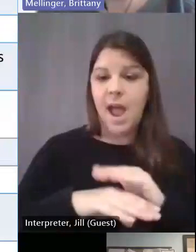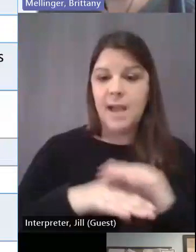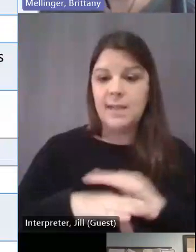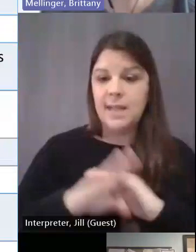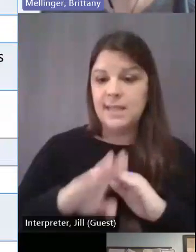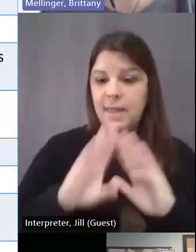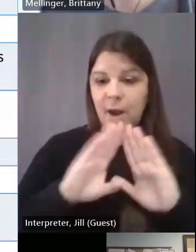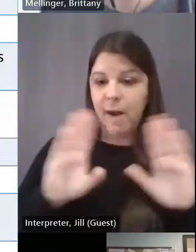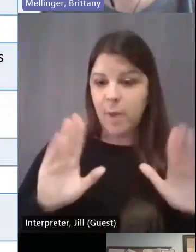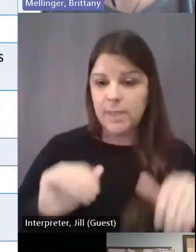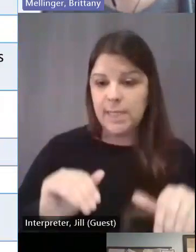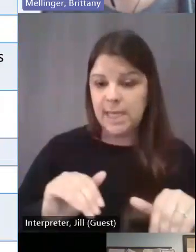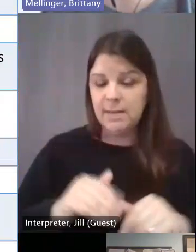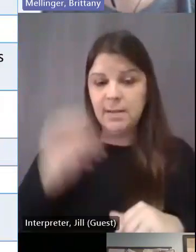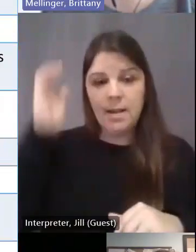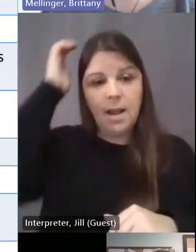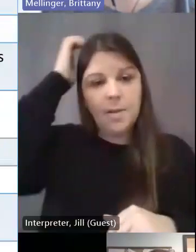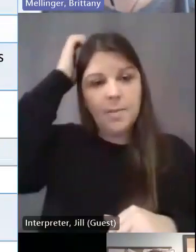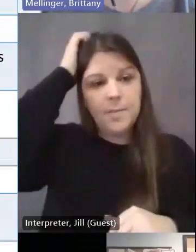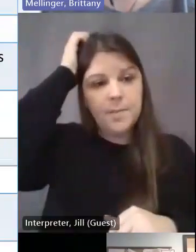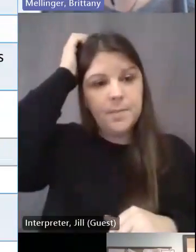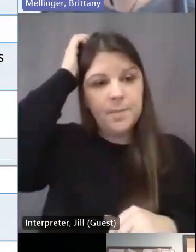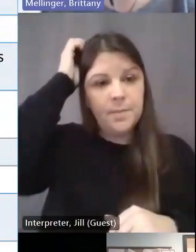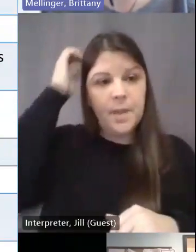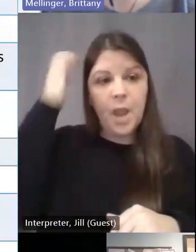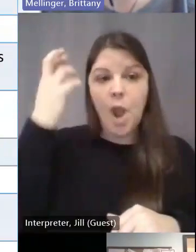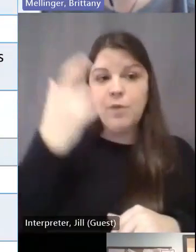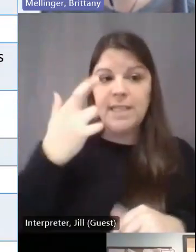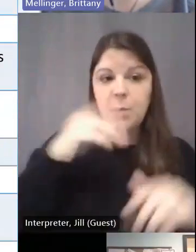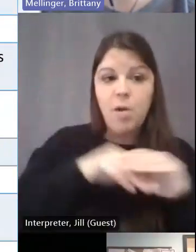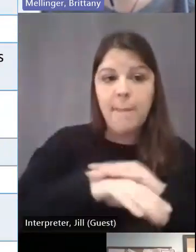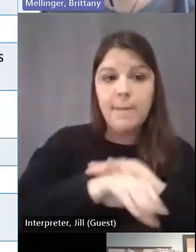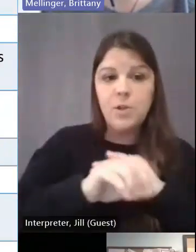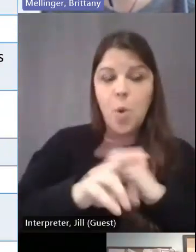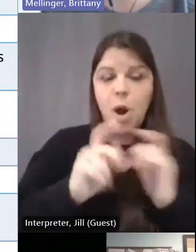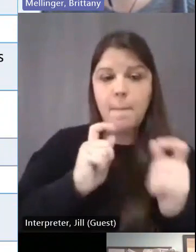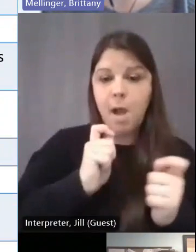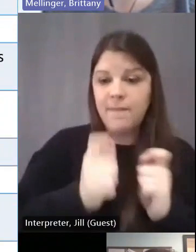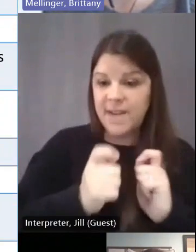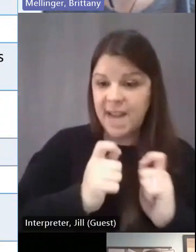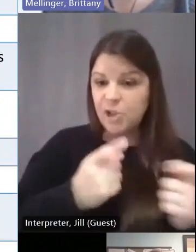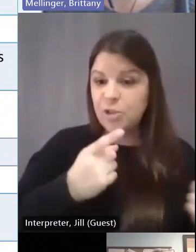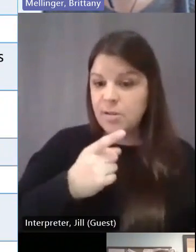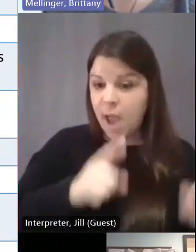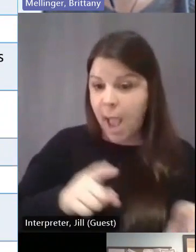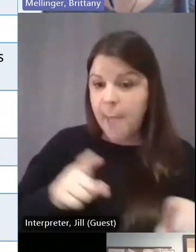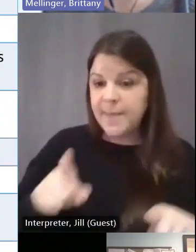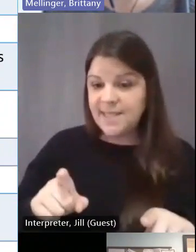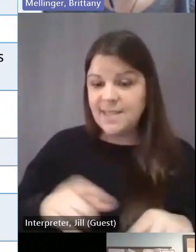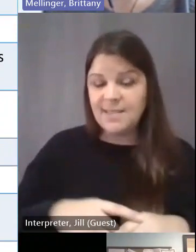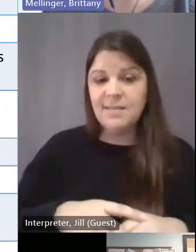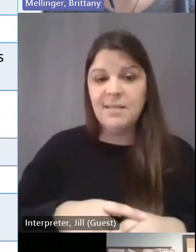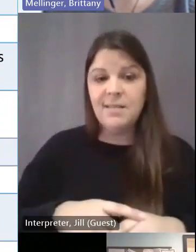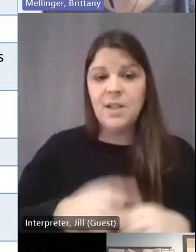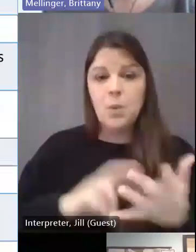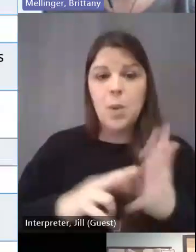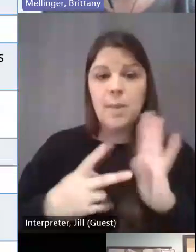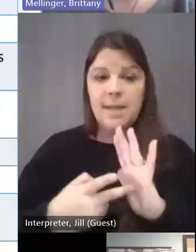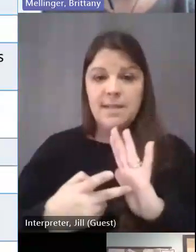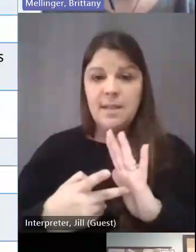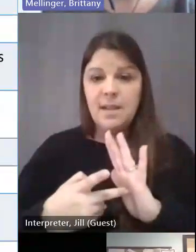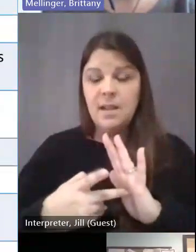housing. A reasonable accommodation or modification might be made, which means that